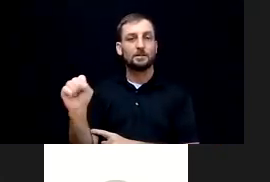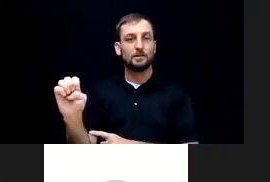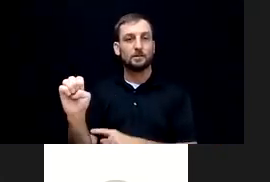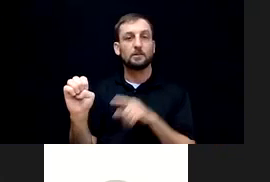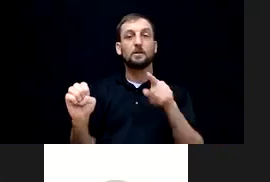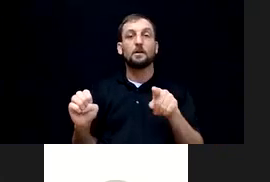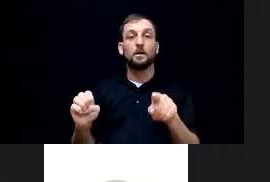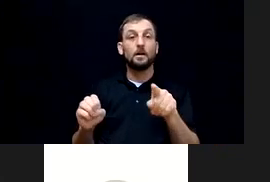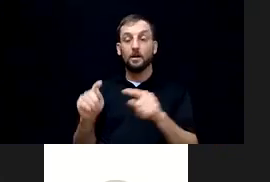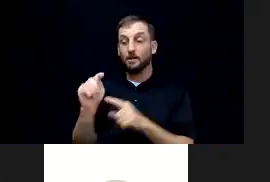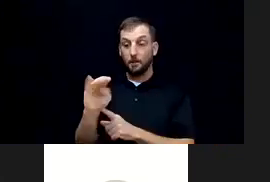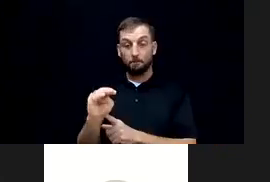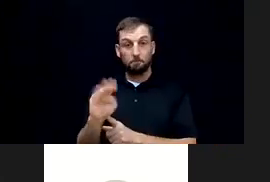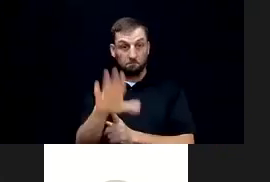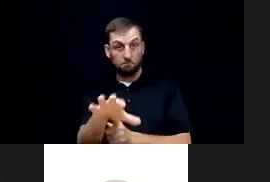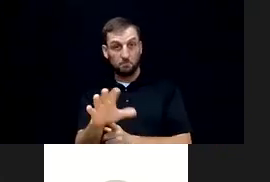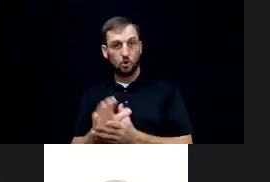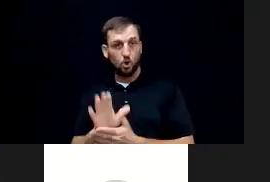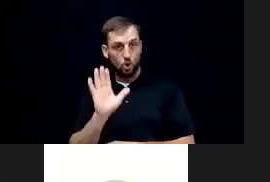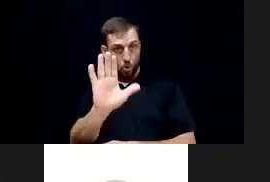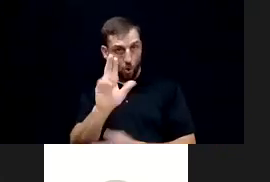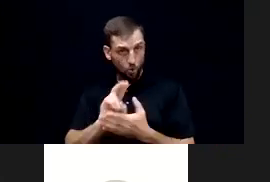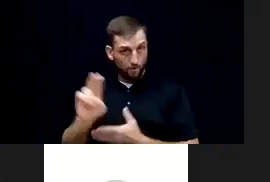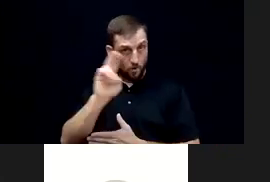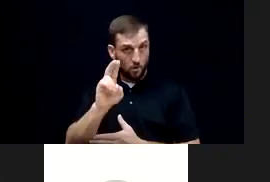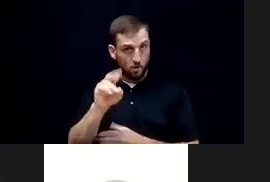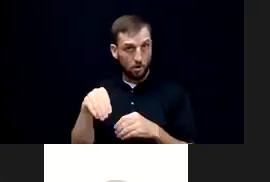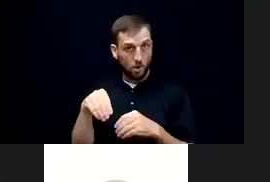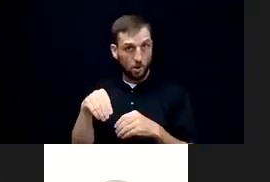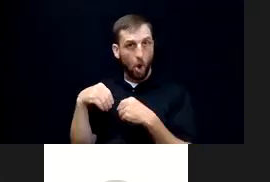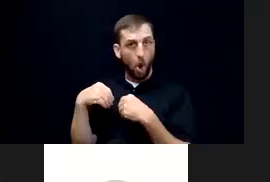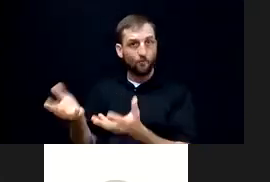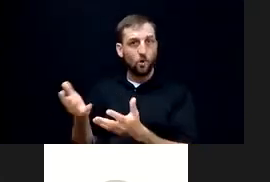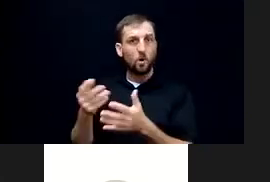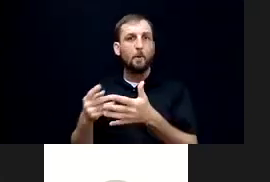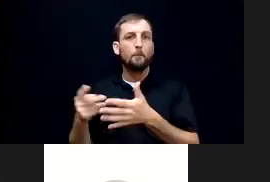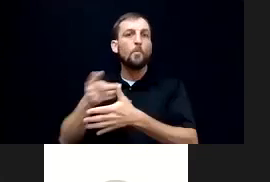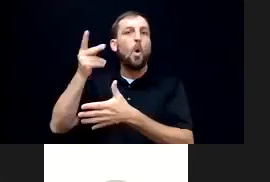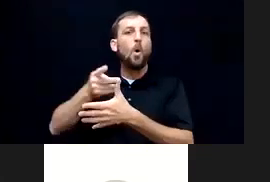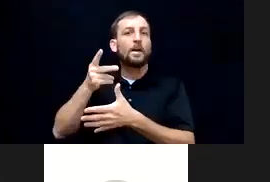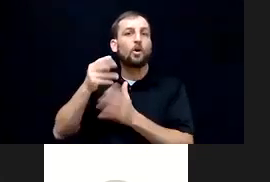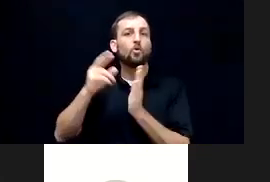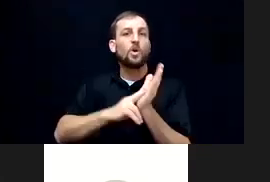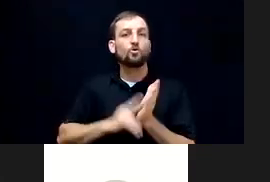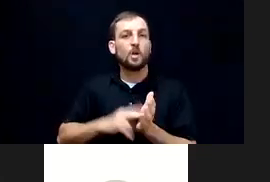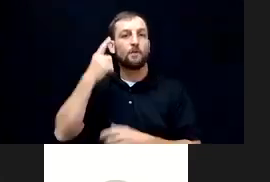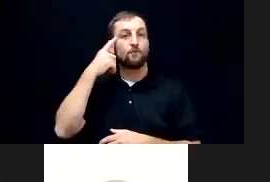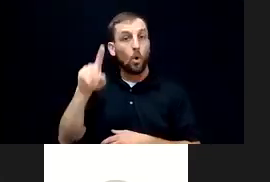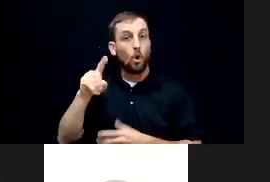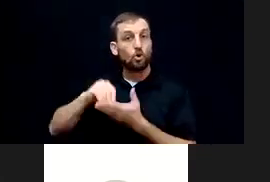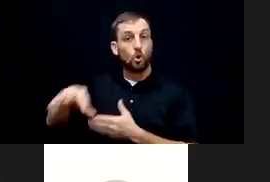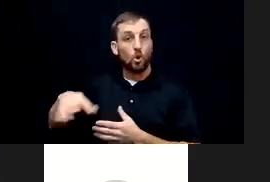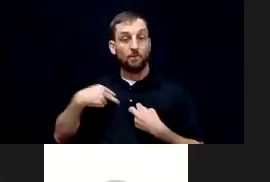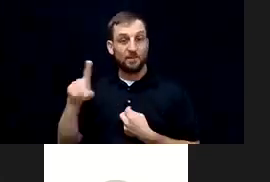Tim, does your university offer priority registration for students with disabilities? Yes, we do. All of our